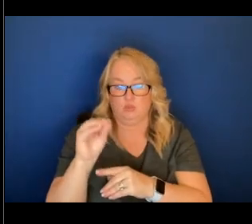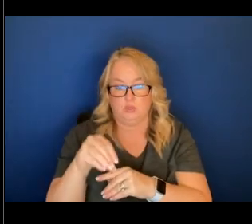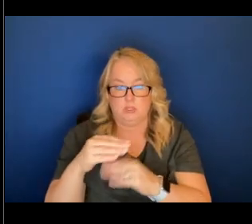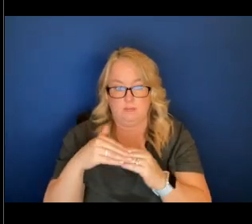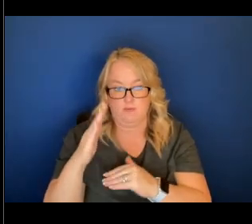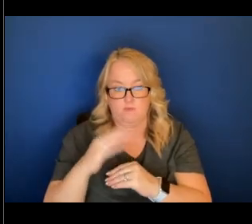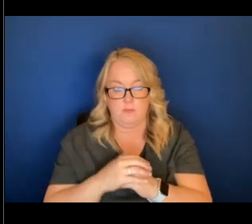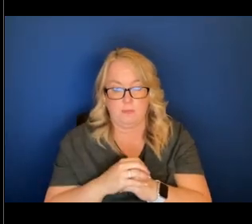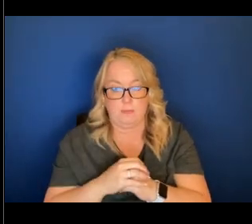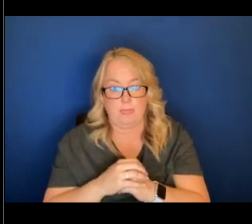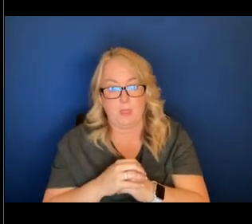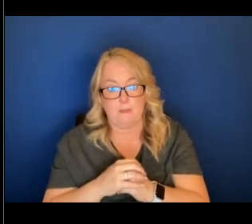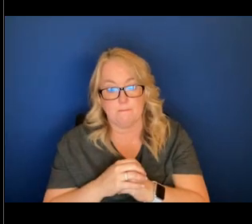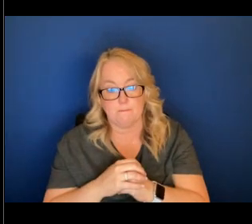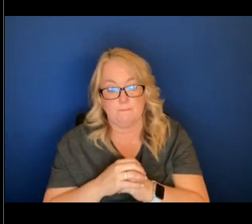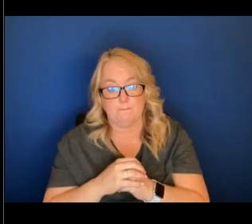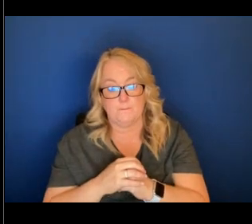higher.